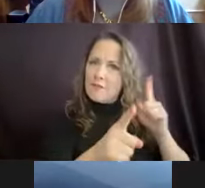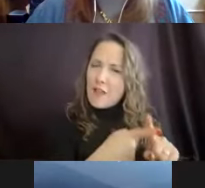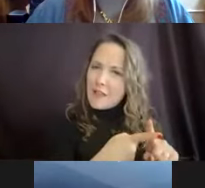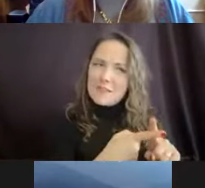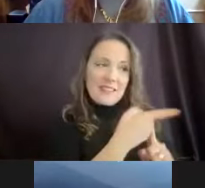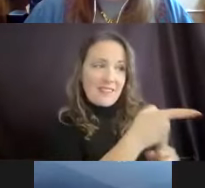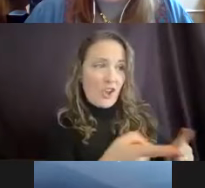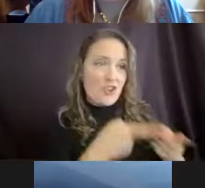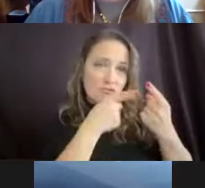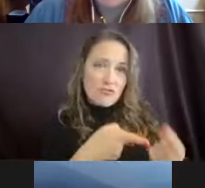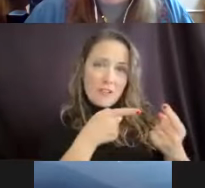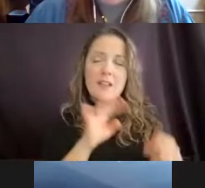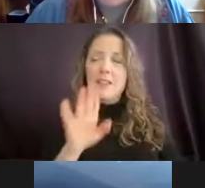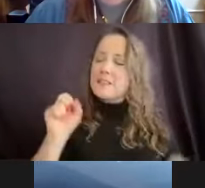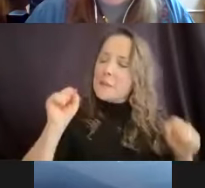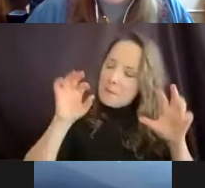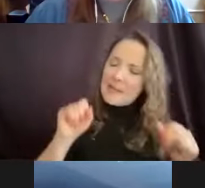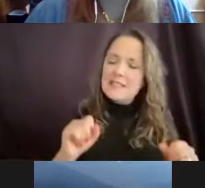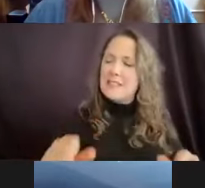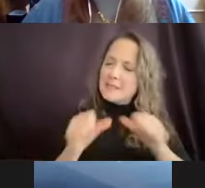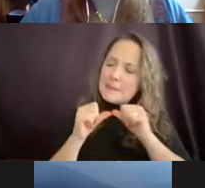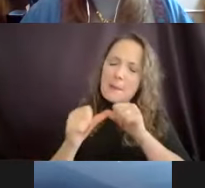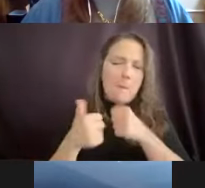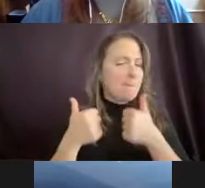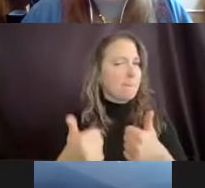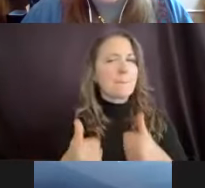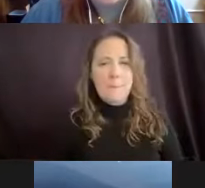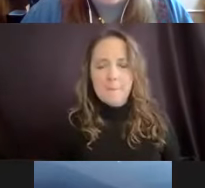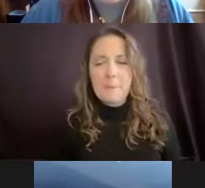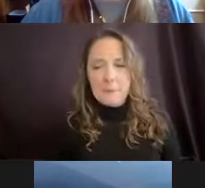hard time. That's amazing. Keep up the good work.